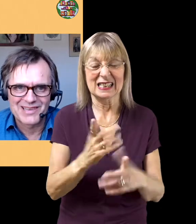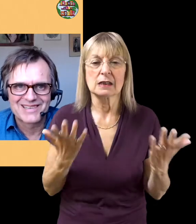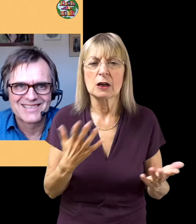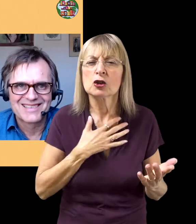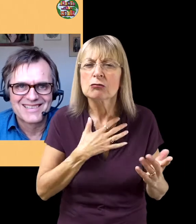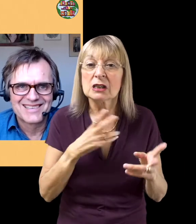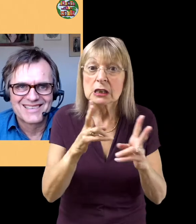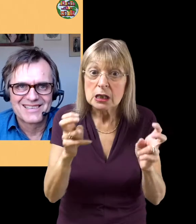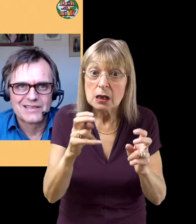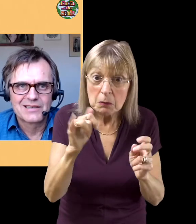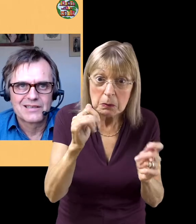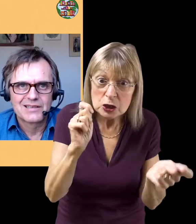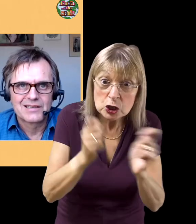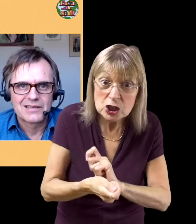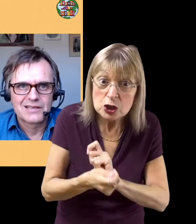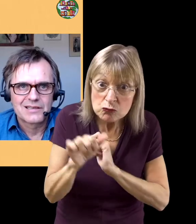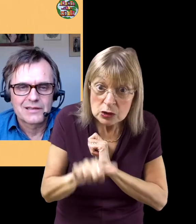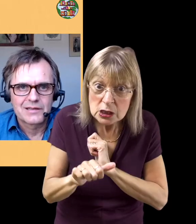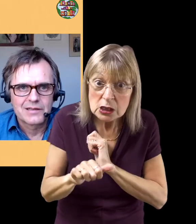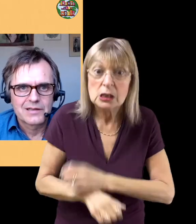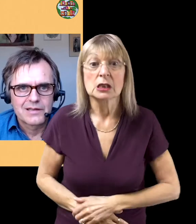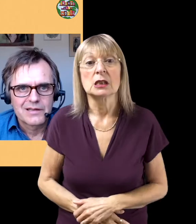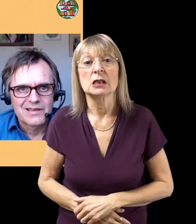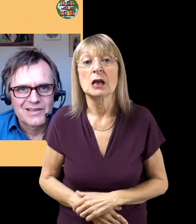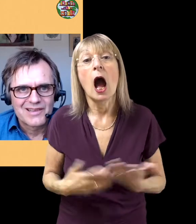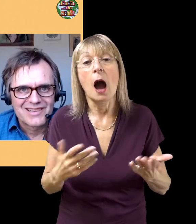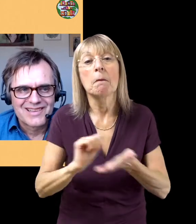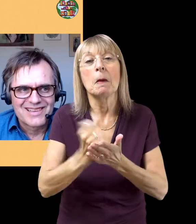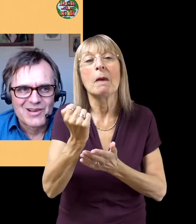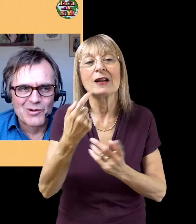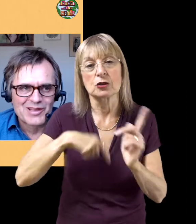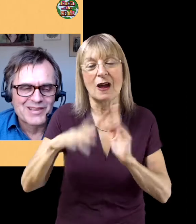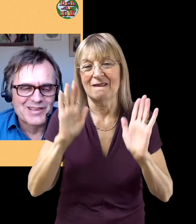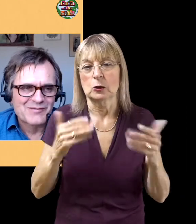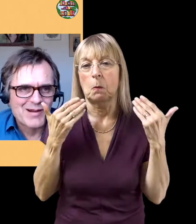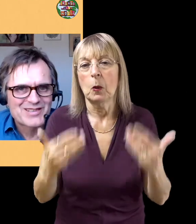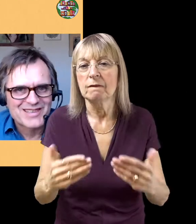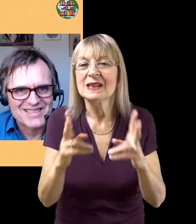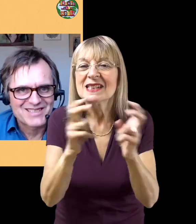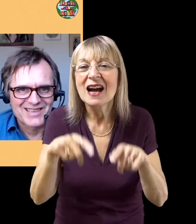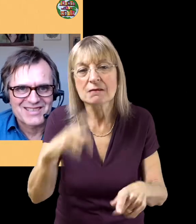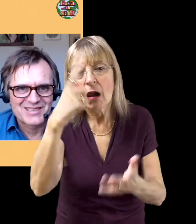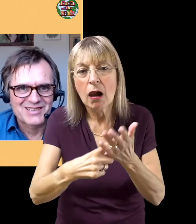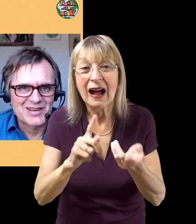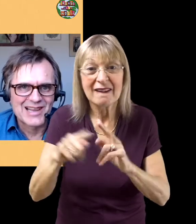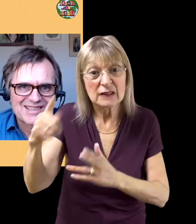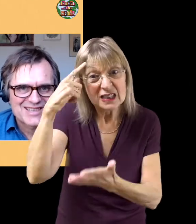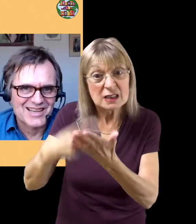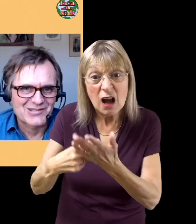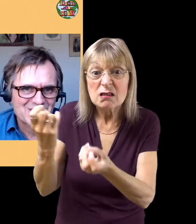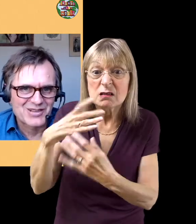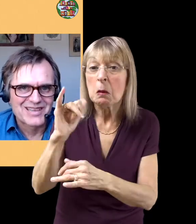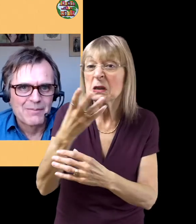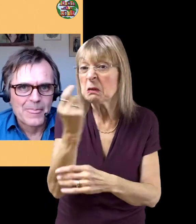But So the title still may change a bit. Well, the publisher has to green light the